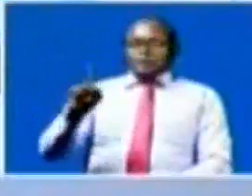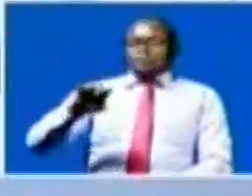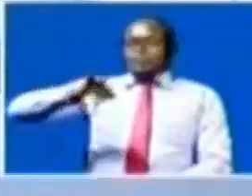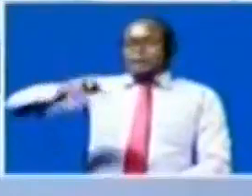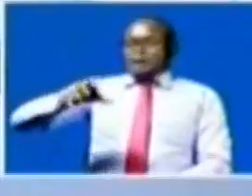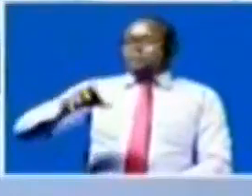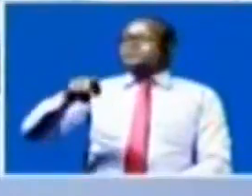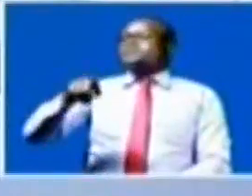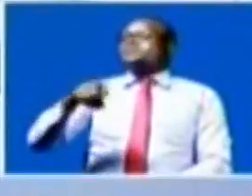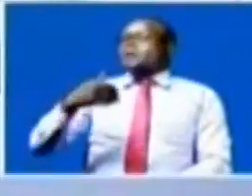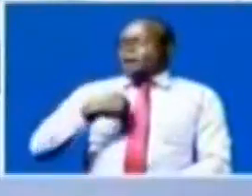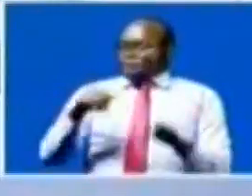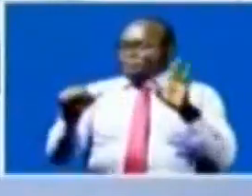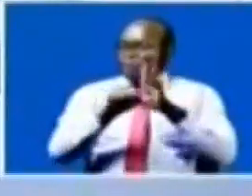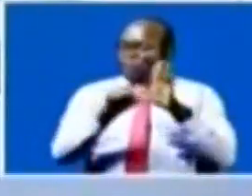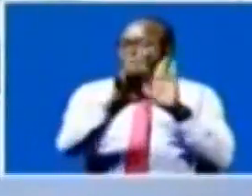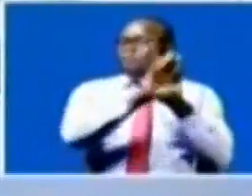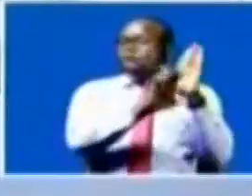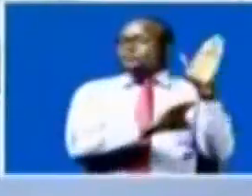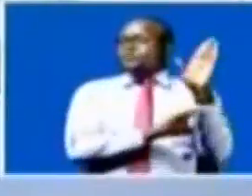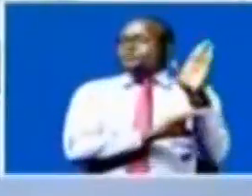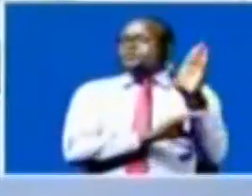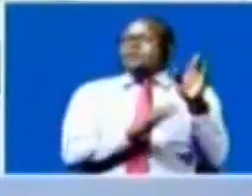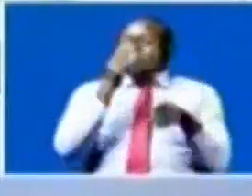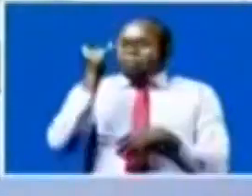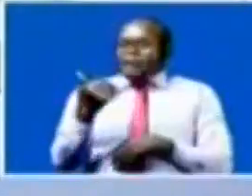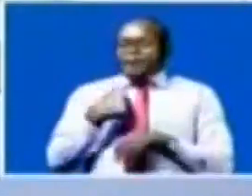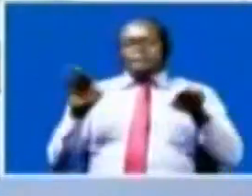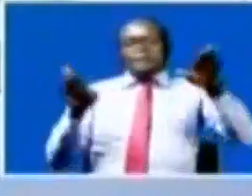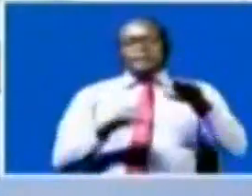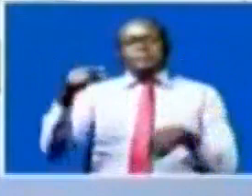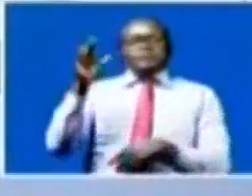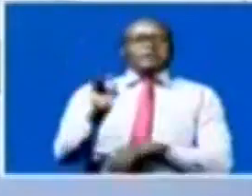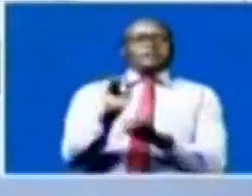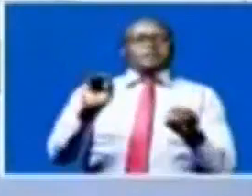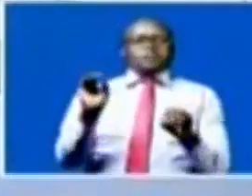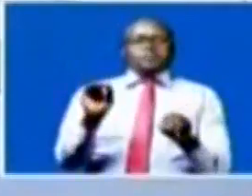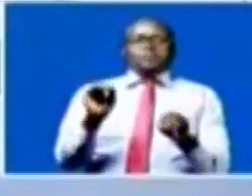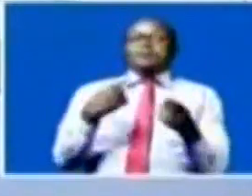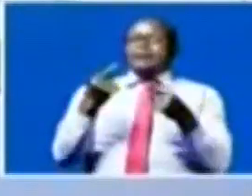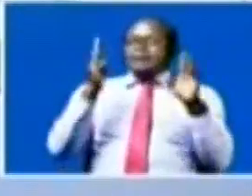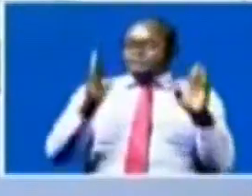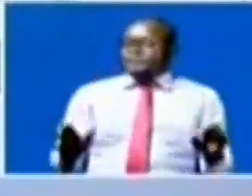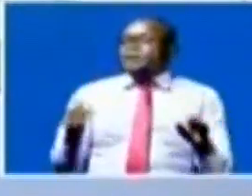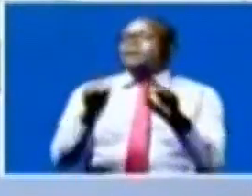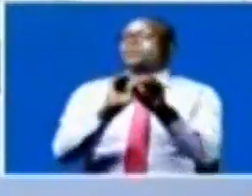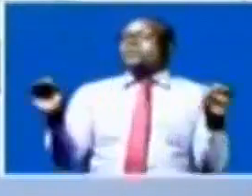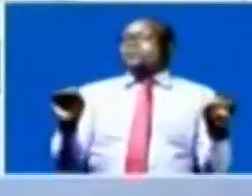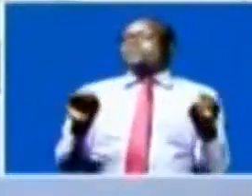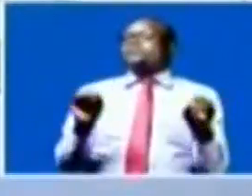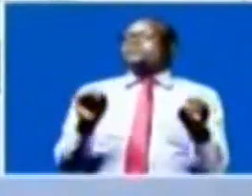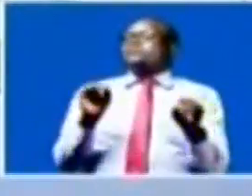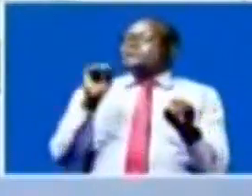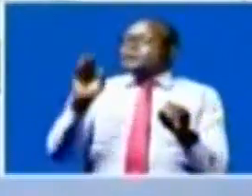be staring at a looming constitutional crisis for lack of a deputy governor and a proper speaker of the county assembly in the